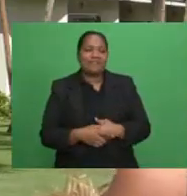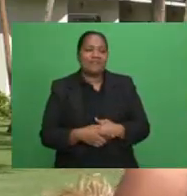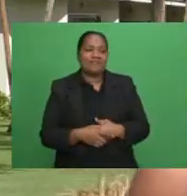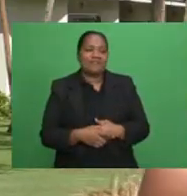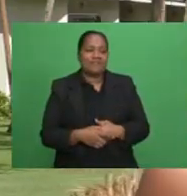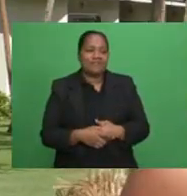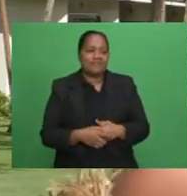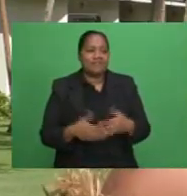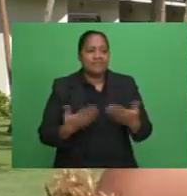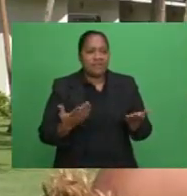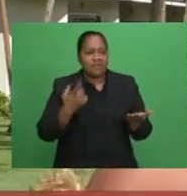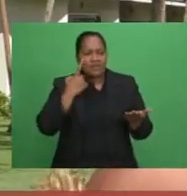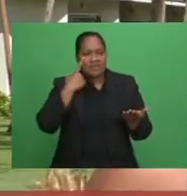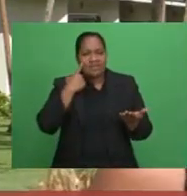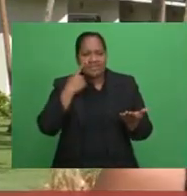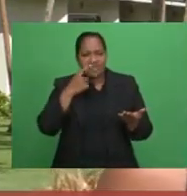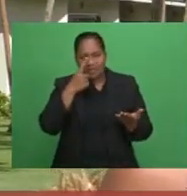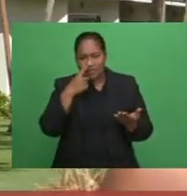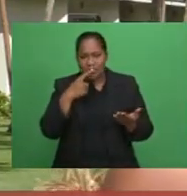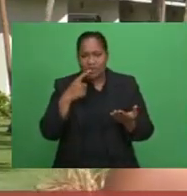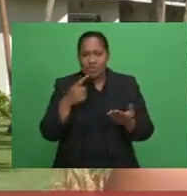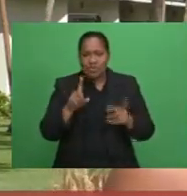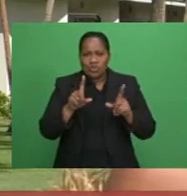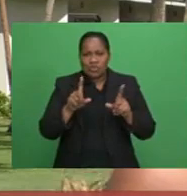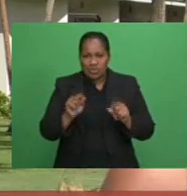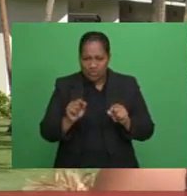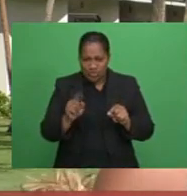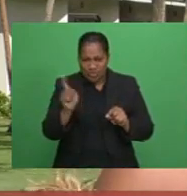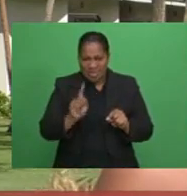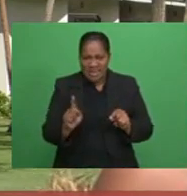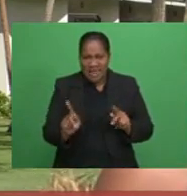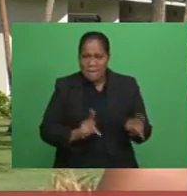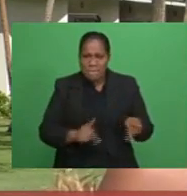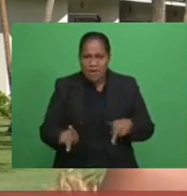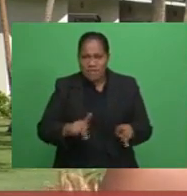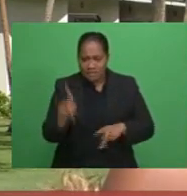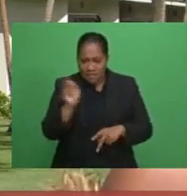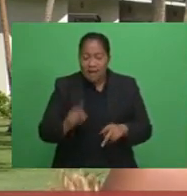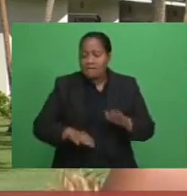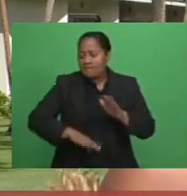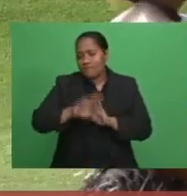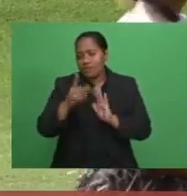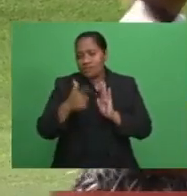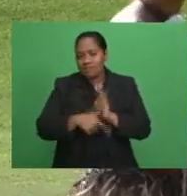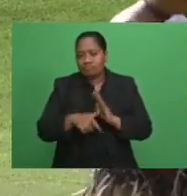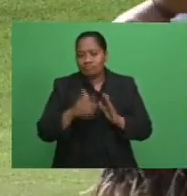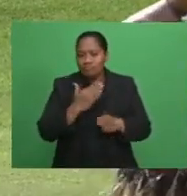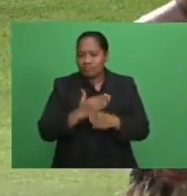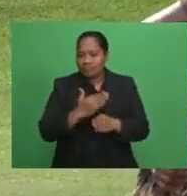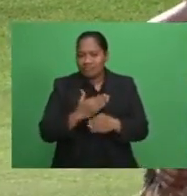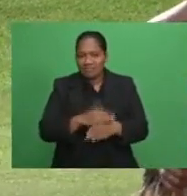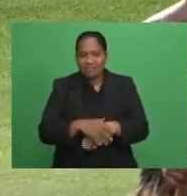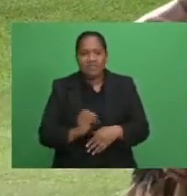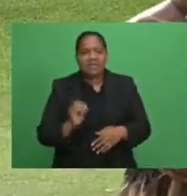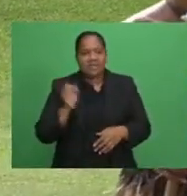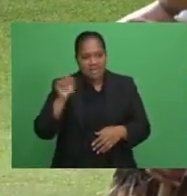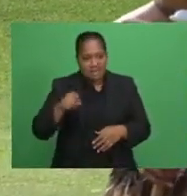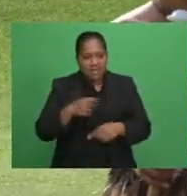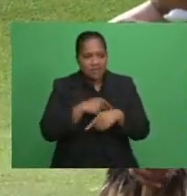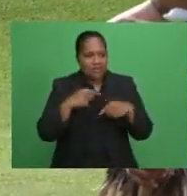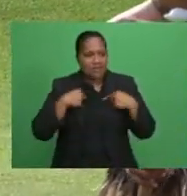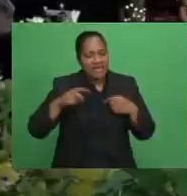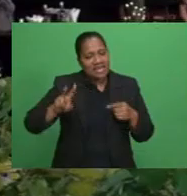Everyone that you see performing today, this is their full-time job. This is what sustains us. This is our livelihood. Yes, so we dance,